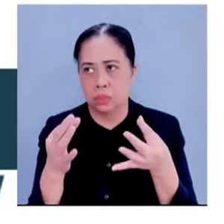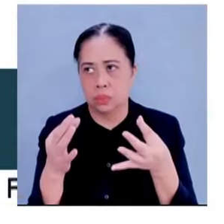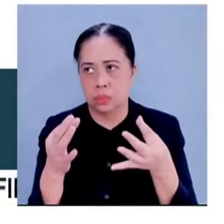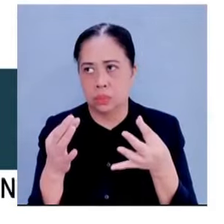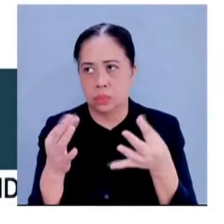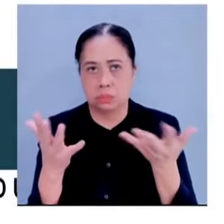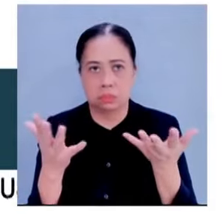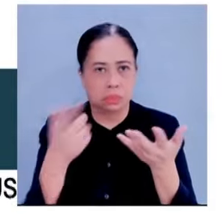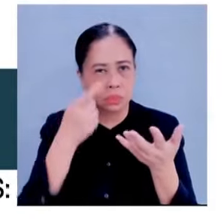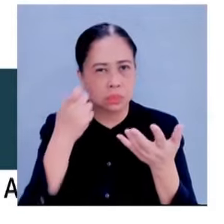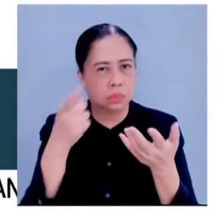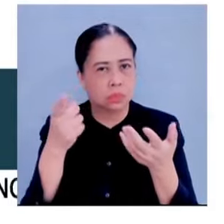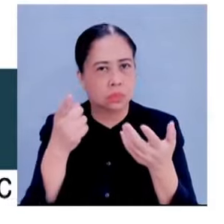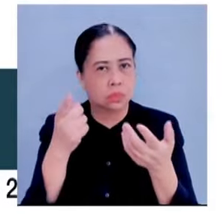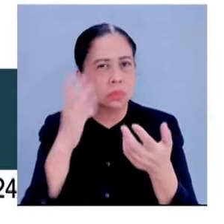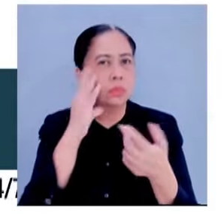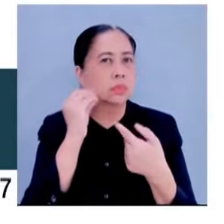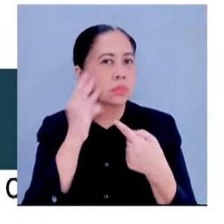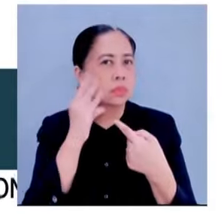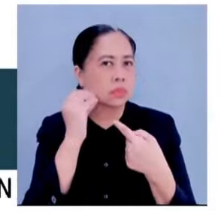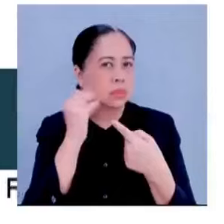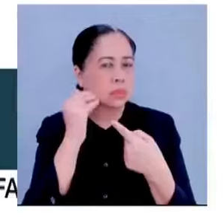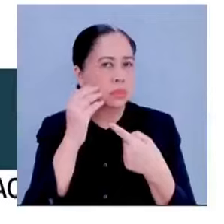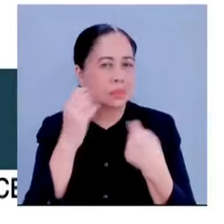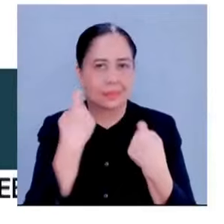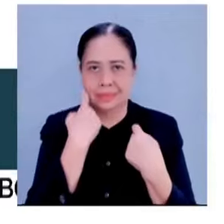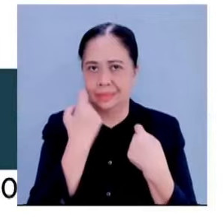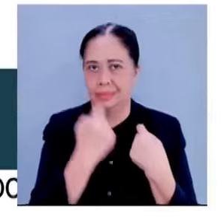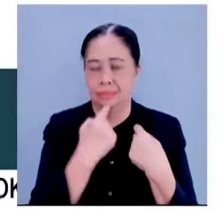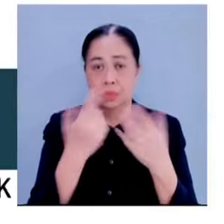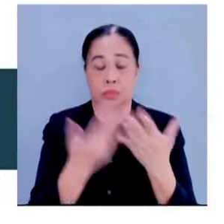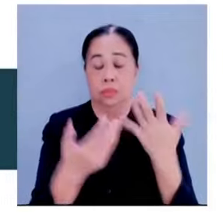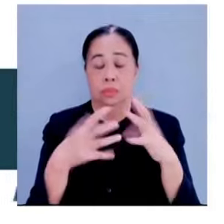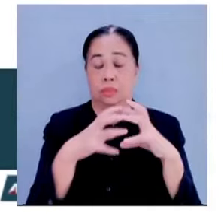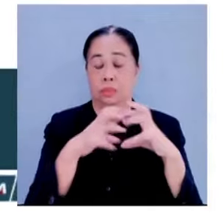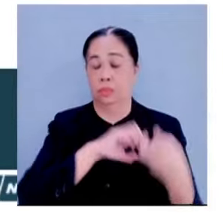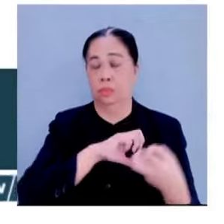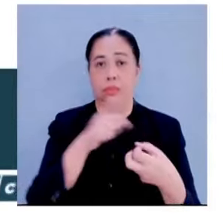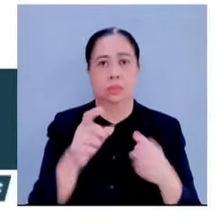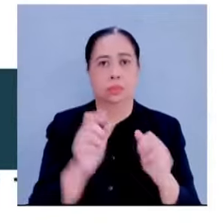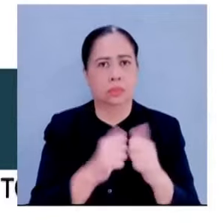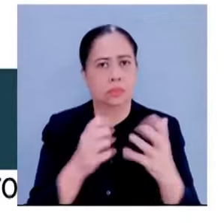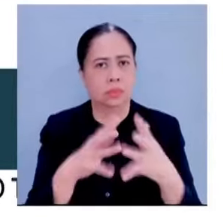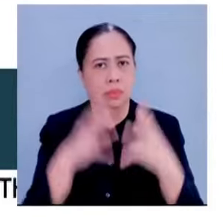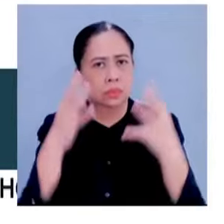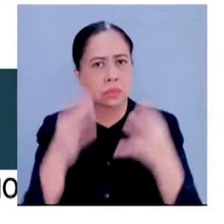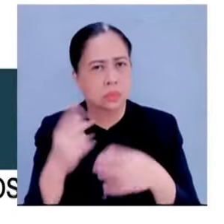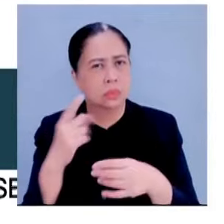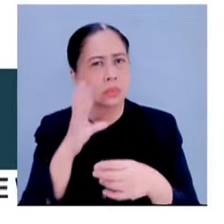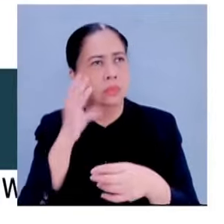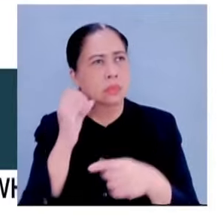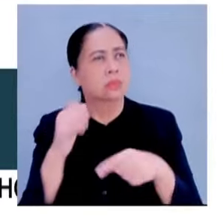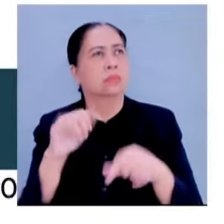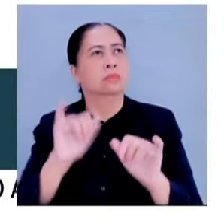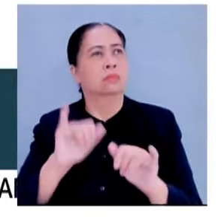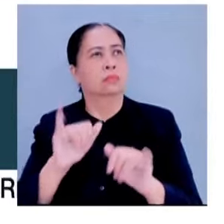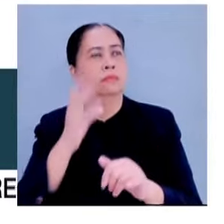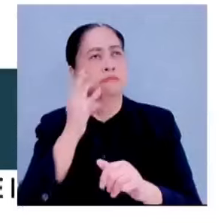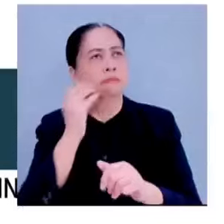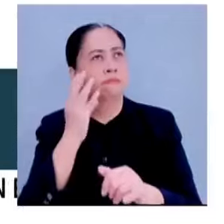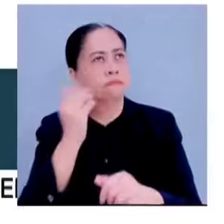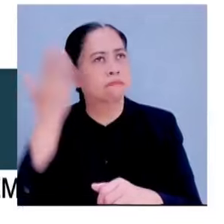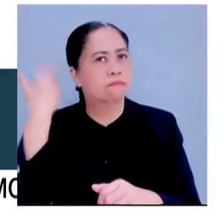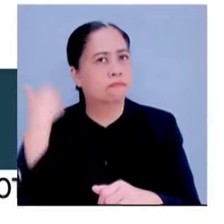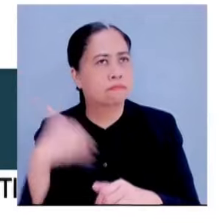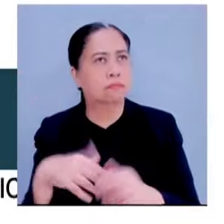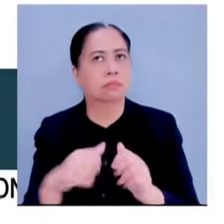because of what you went through? As I said a while ago, it nearly broke you. How much of your decision was because of what you went through? How much of